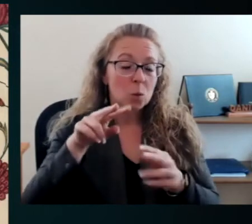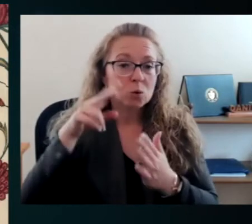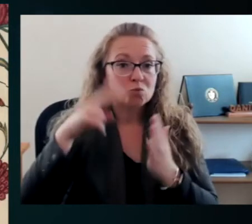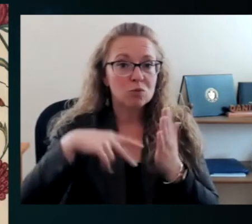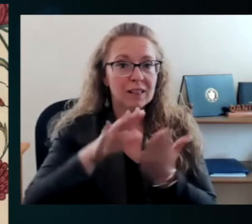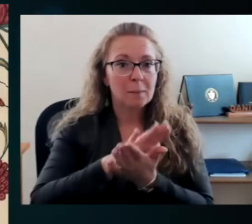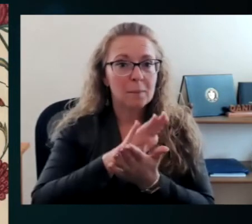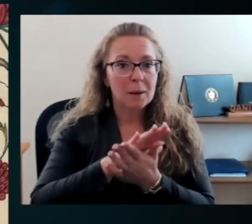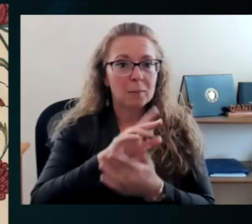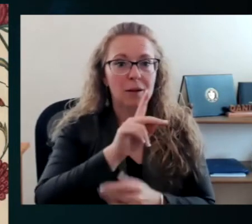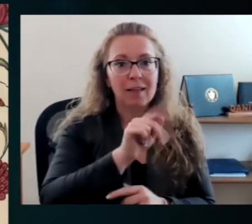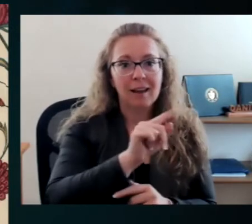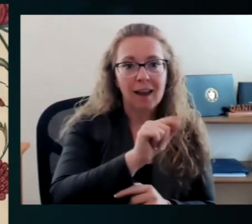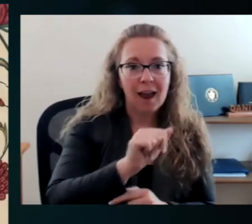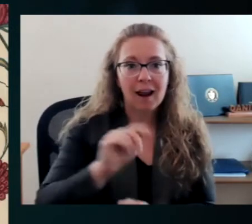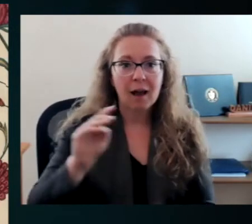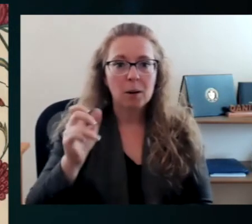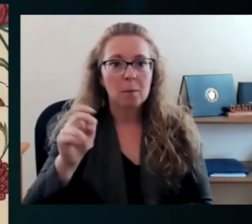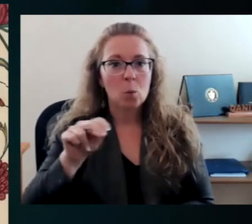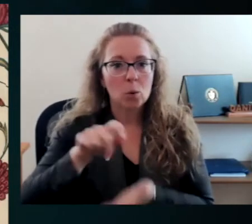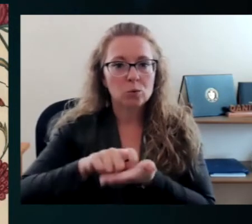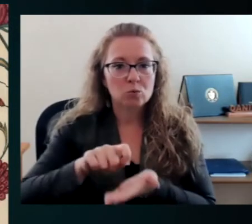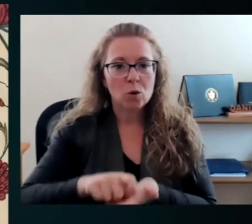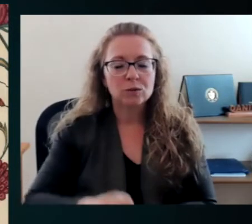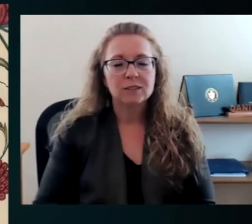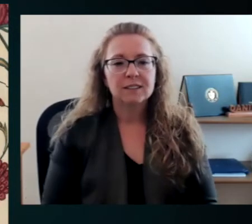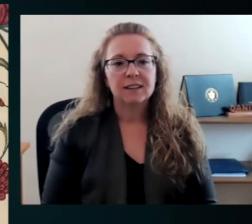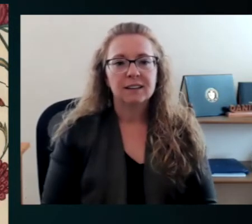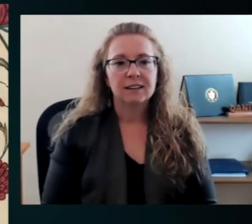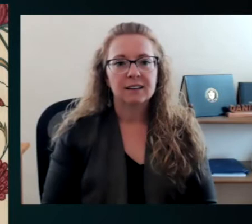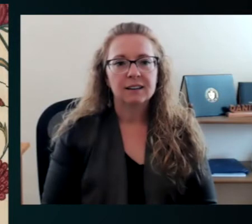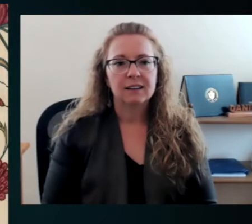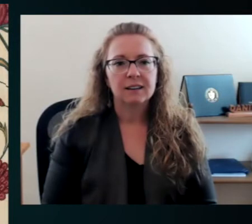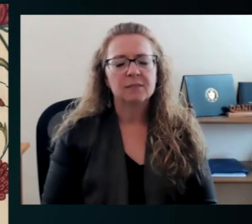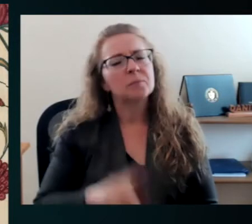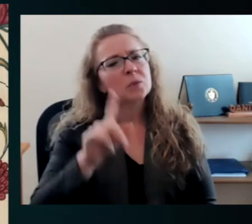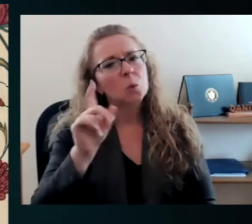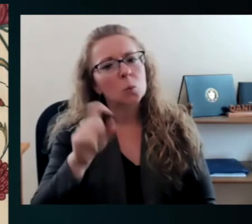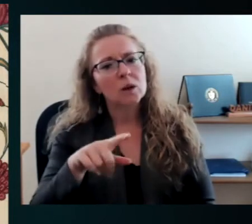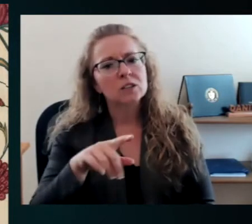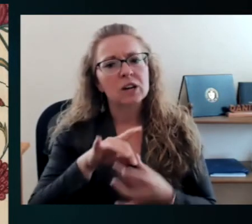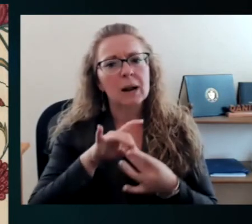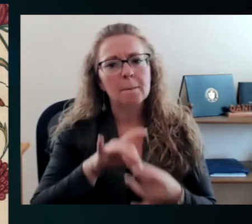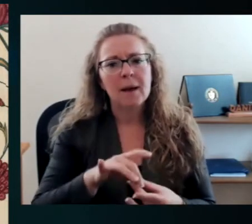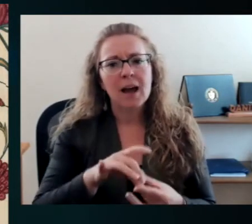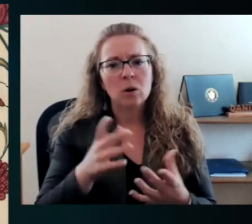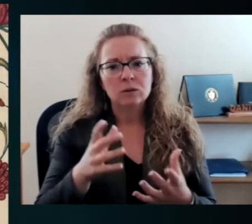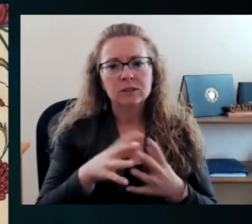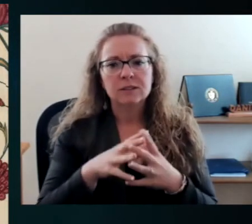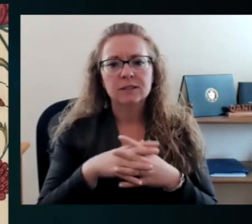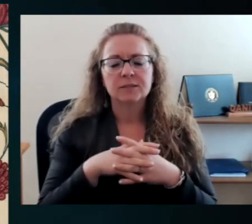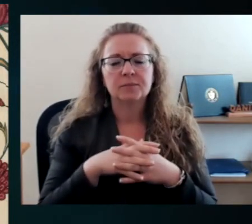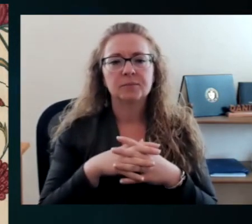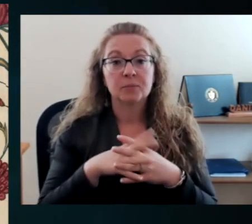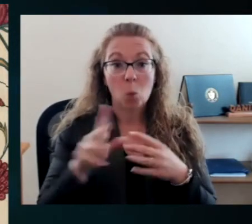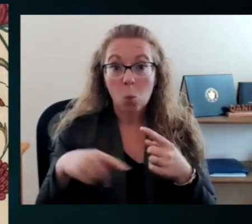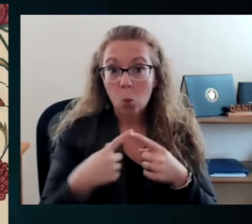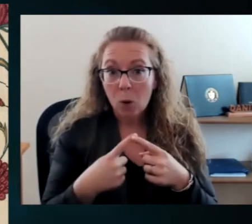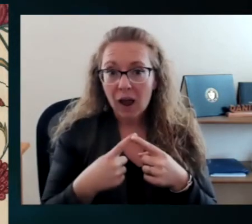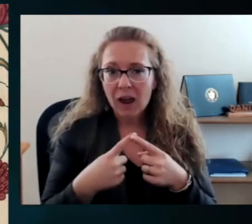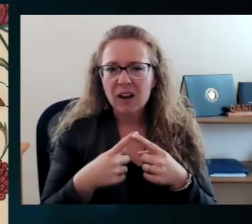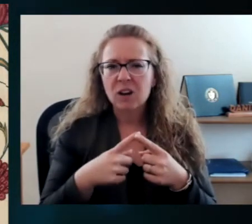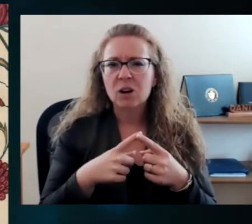Kata. I guess just one question would be about maybe the question of when do we need to quantify